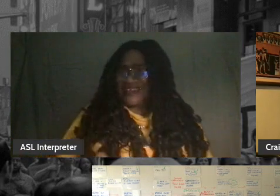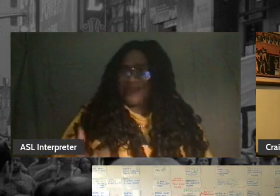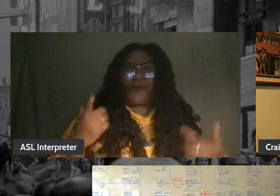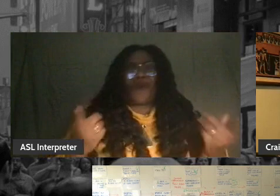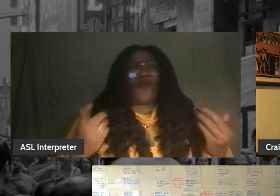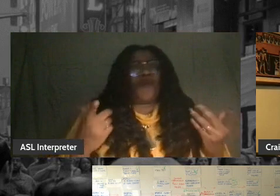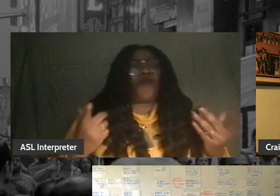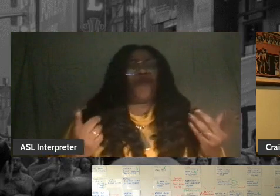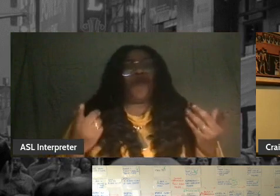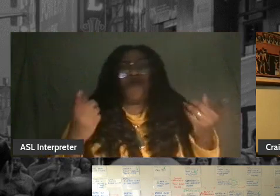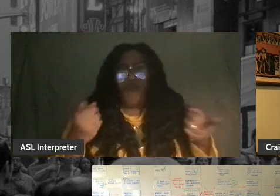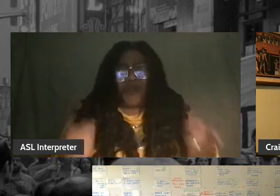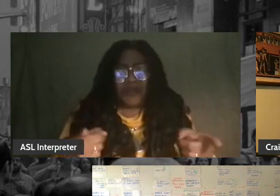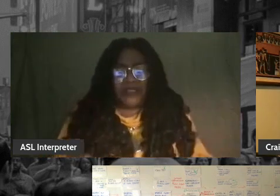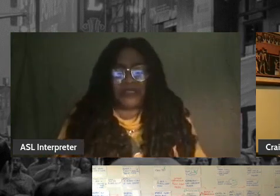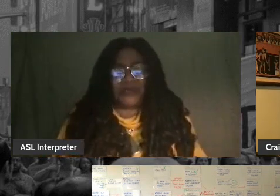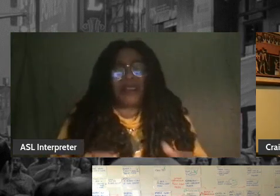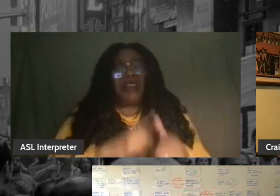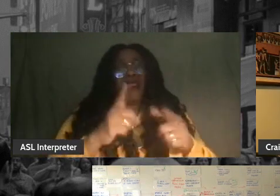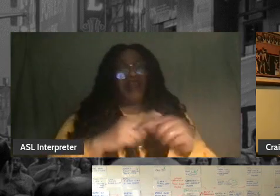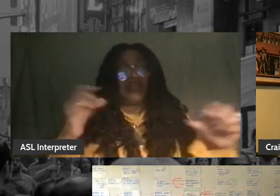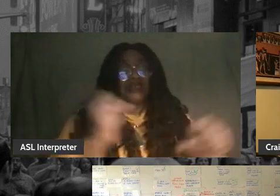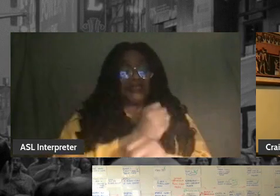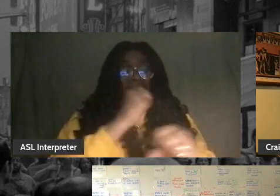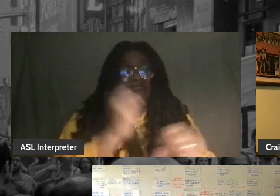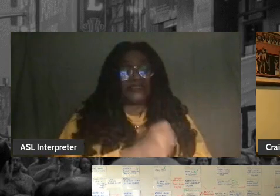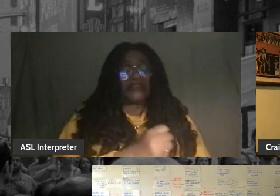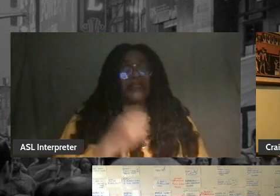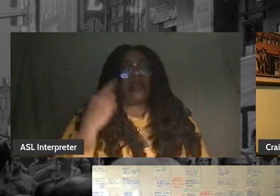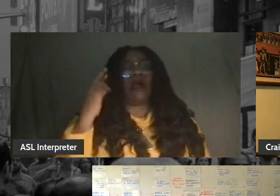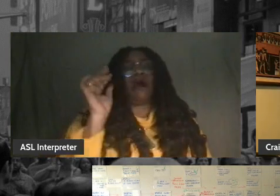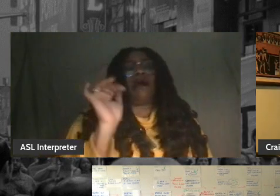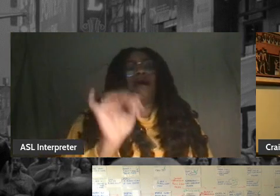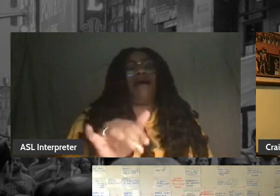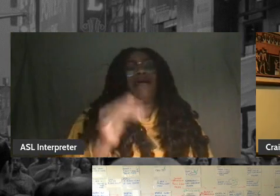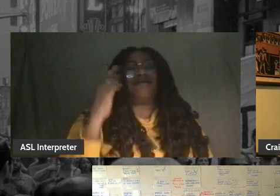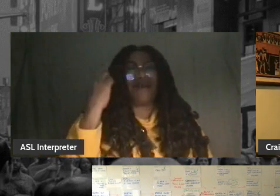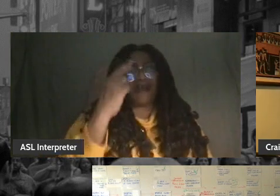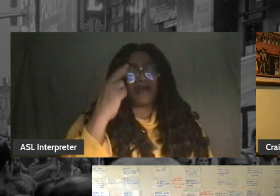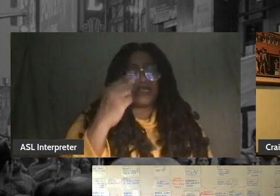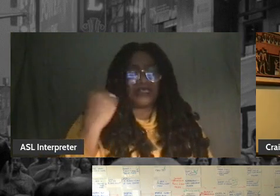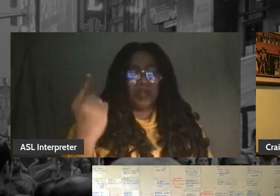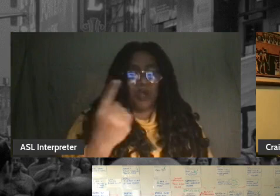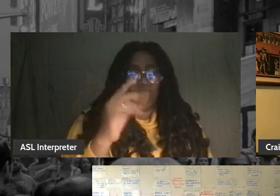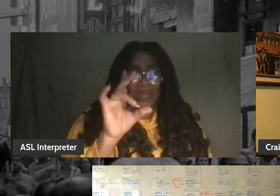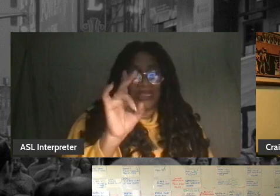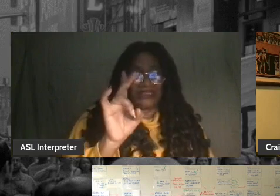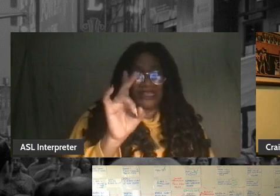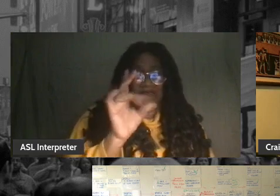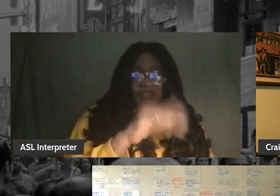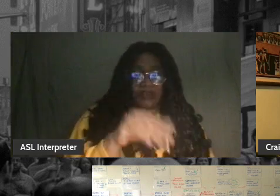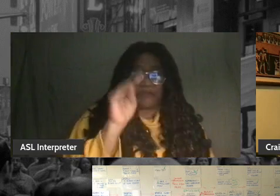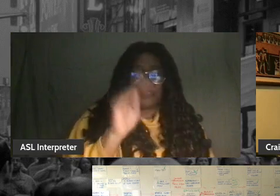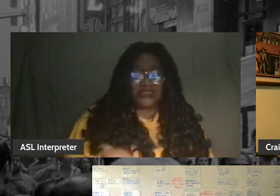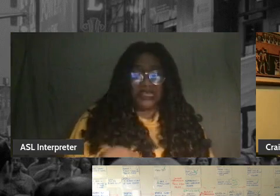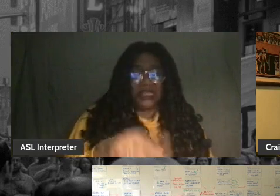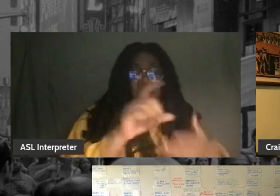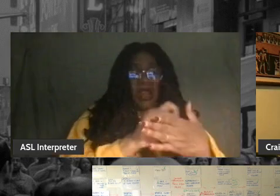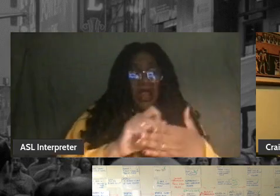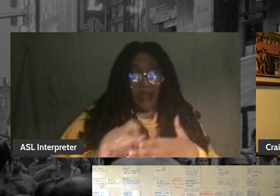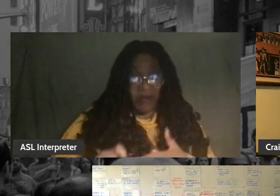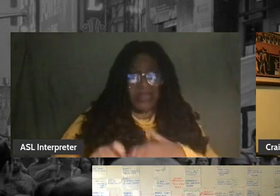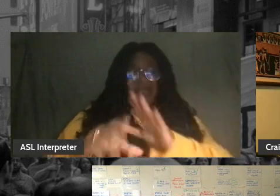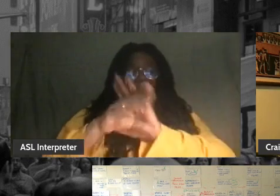doing? And then the statistics came out and I realized, oh, only 7% of movies are written by women, and